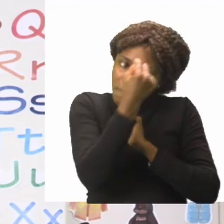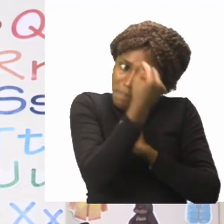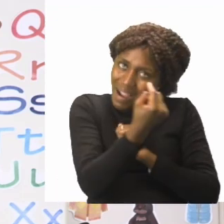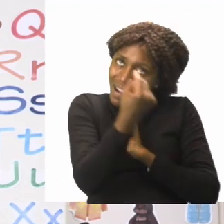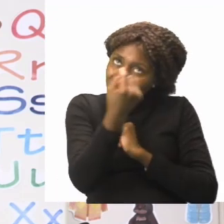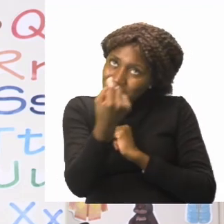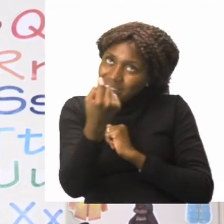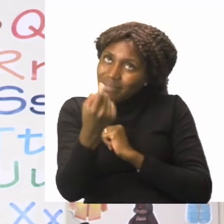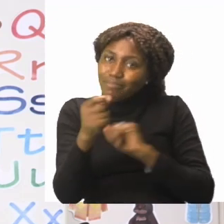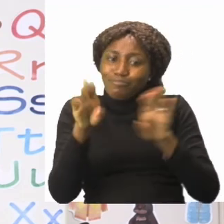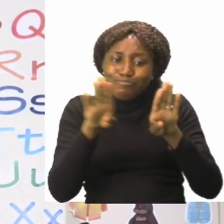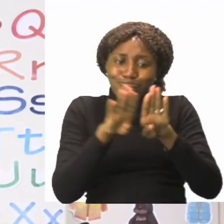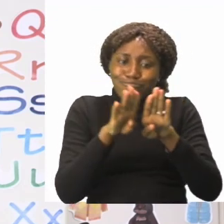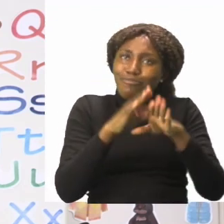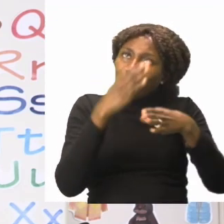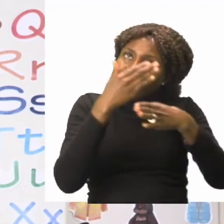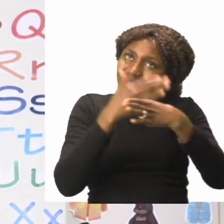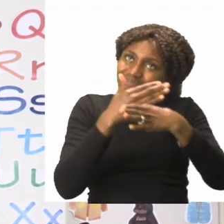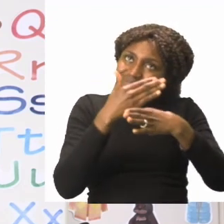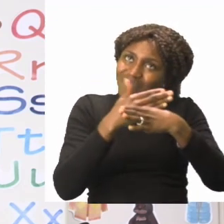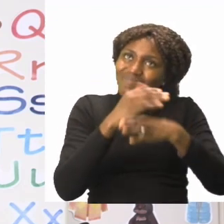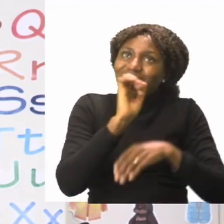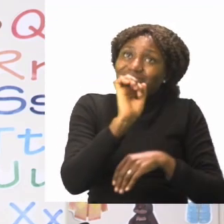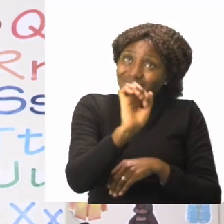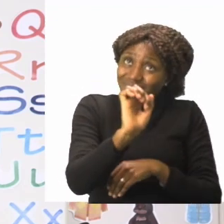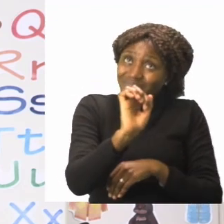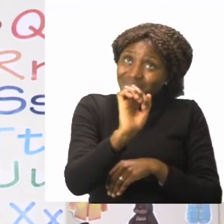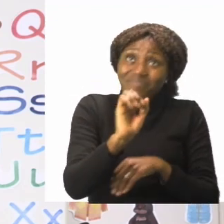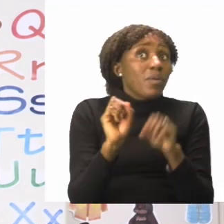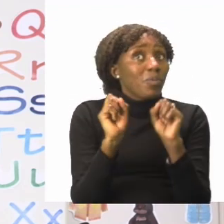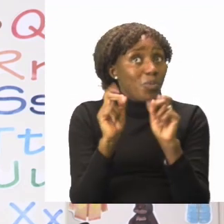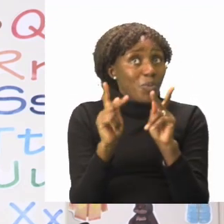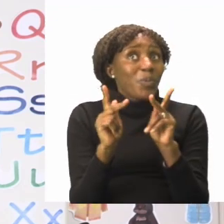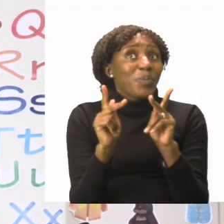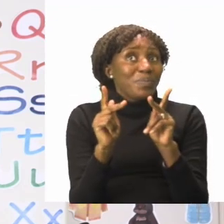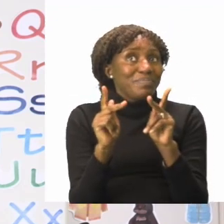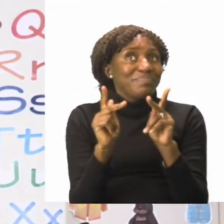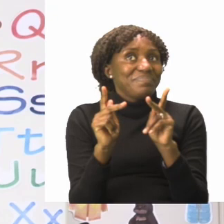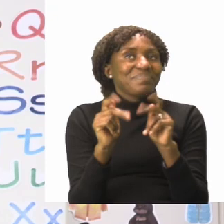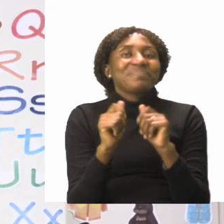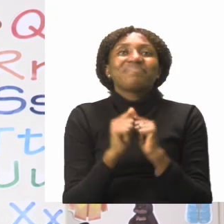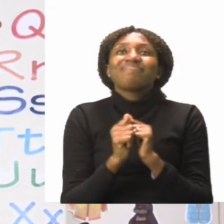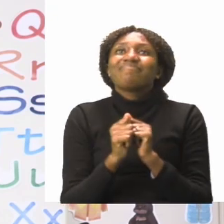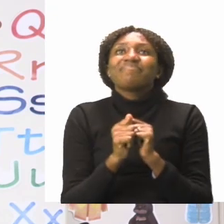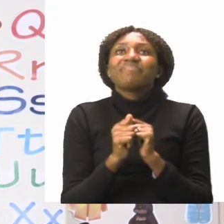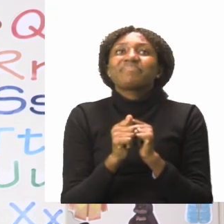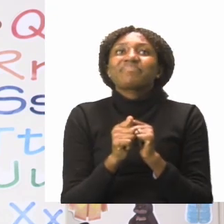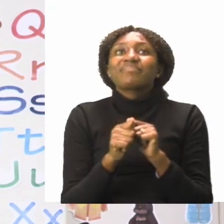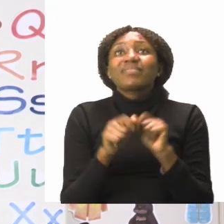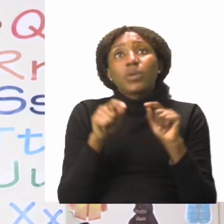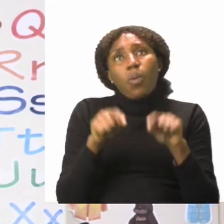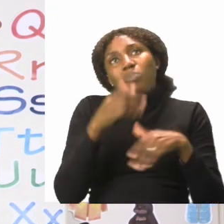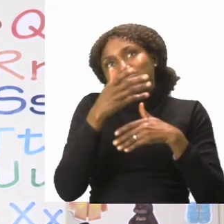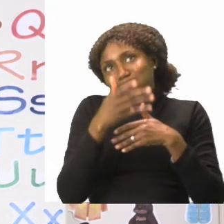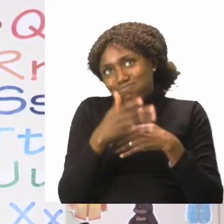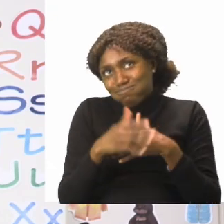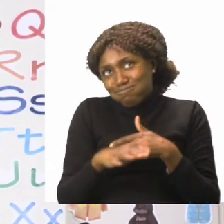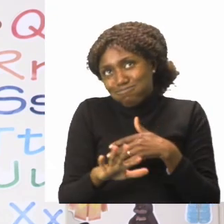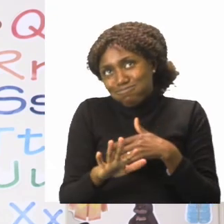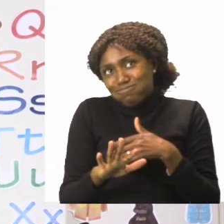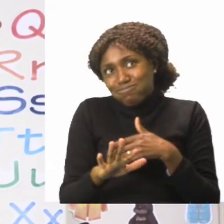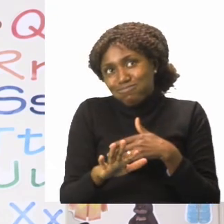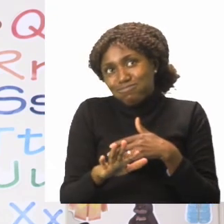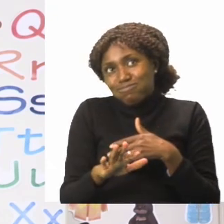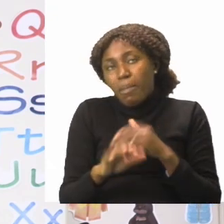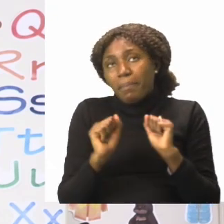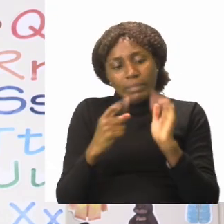work and you do everything by yourself. So now that we are done, we need